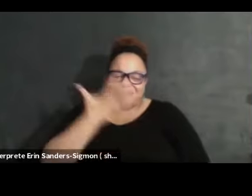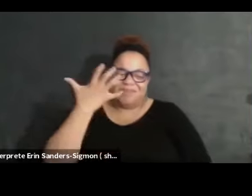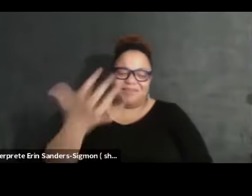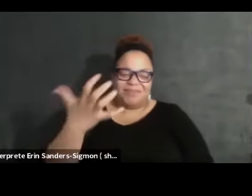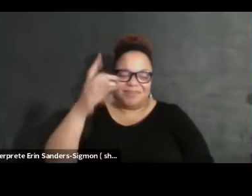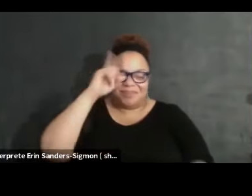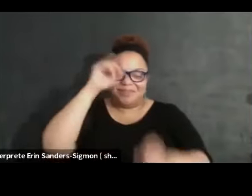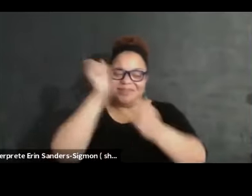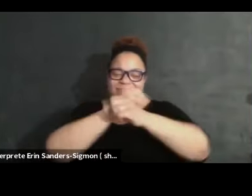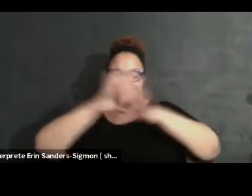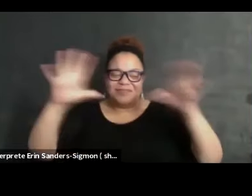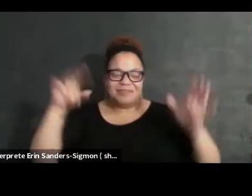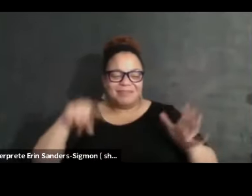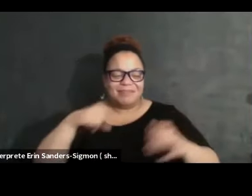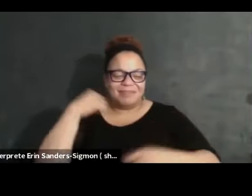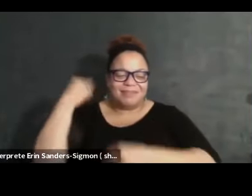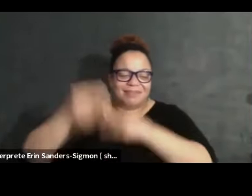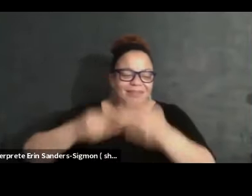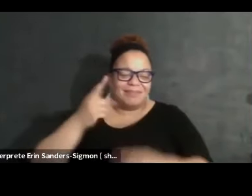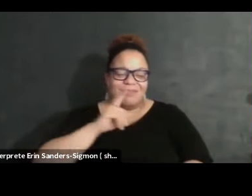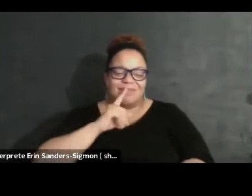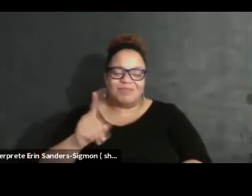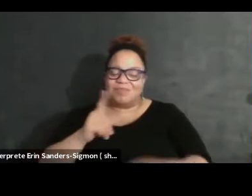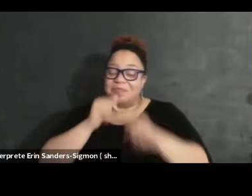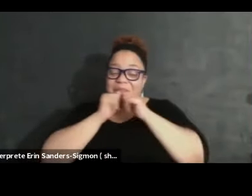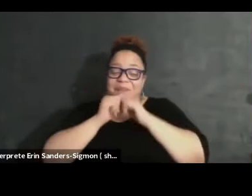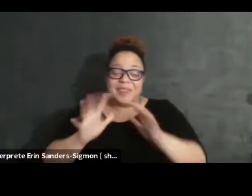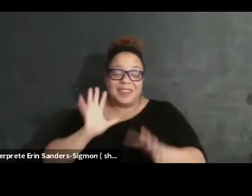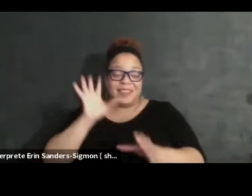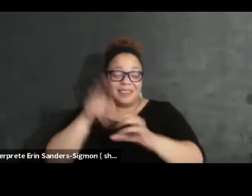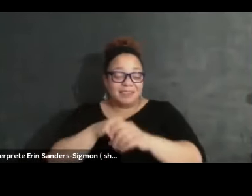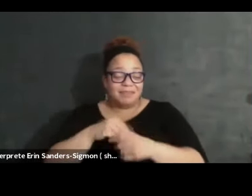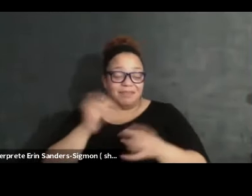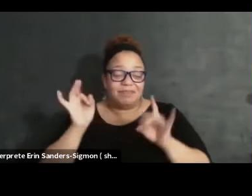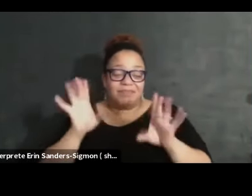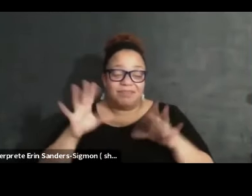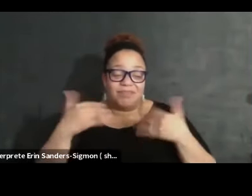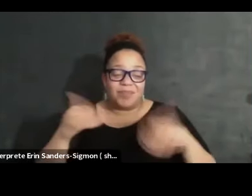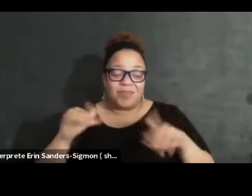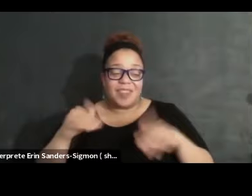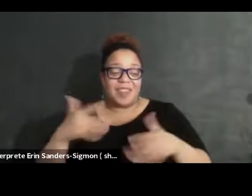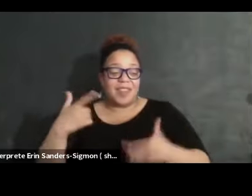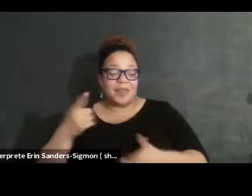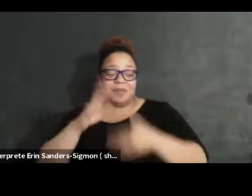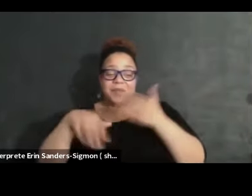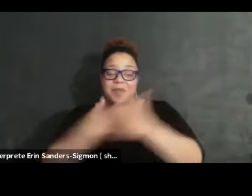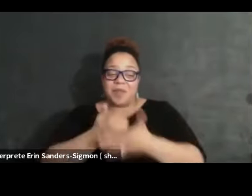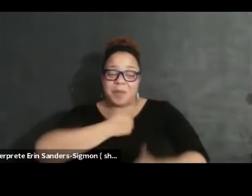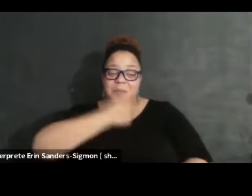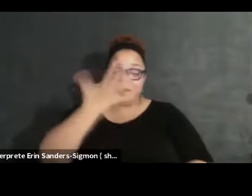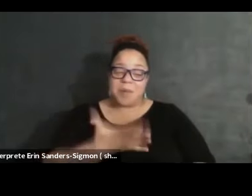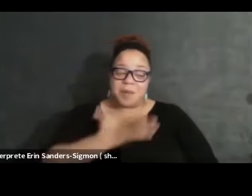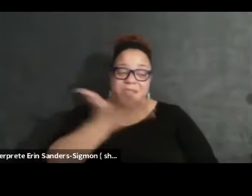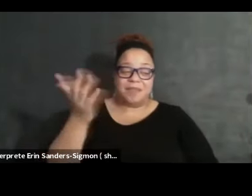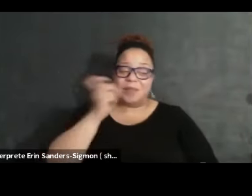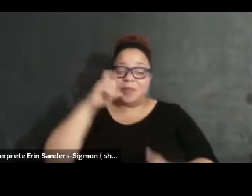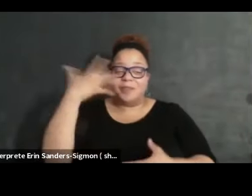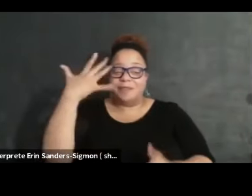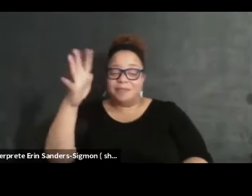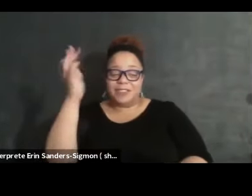really blessed. So congratulations to all the poets who have competed and who are here at the